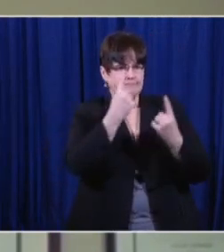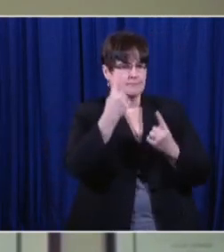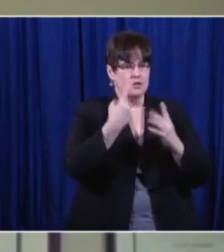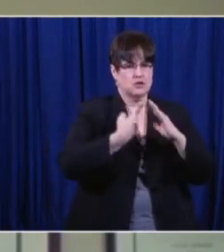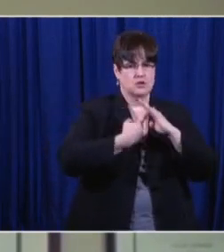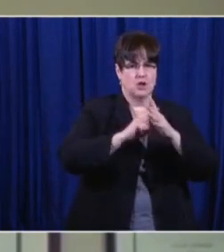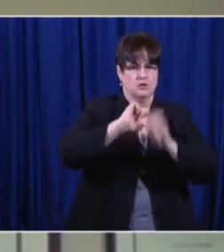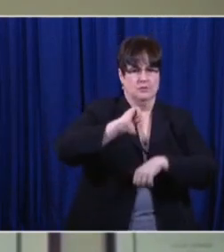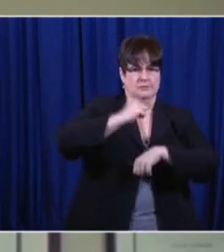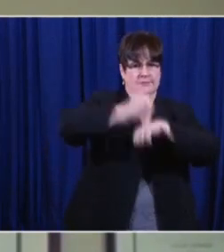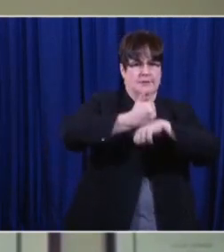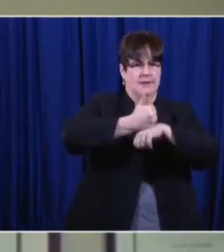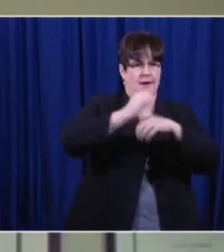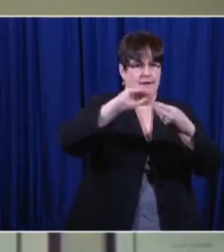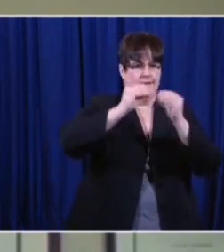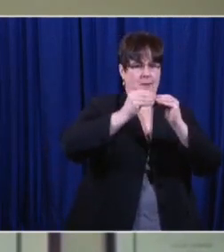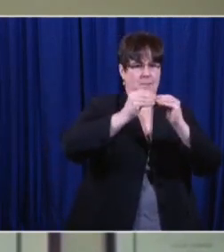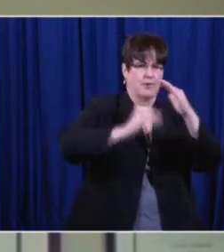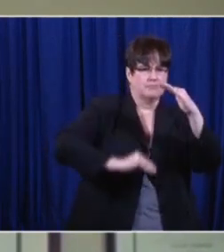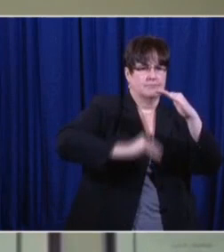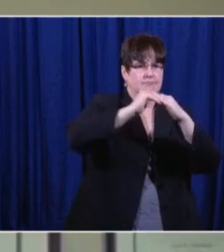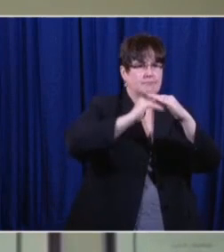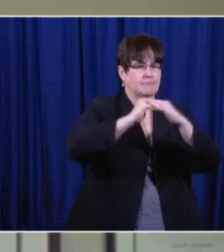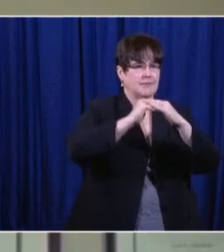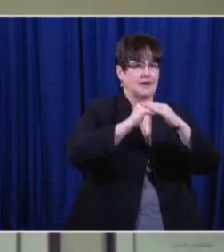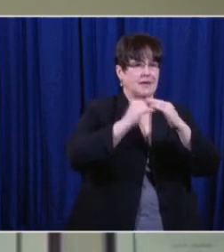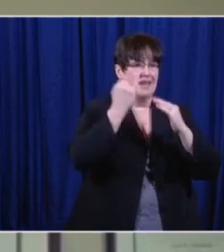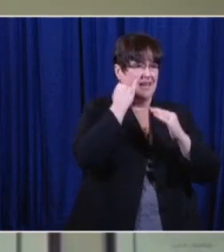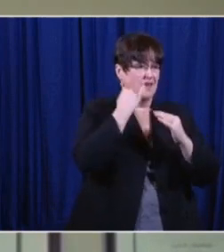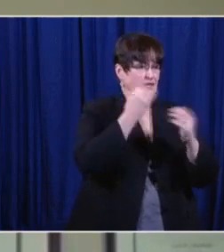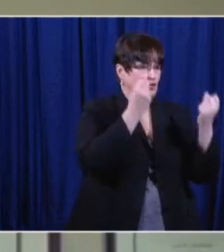is the problem, why are we not addressing the problem?